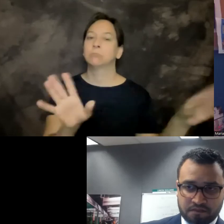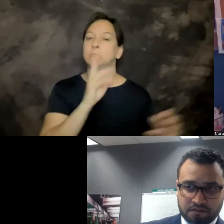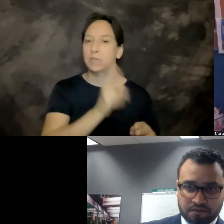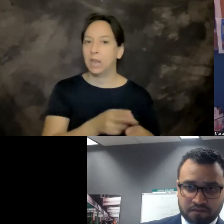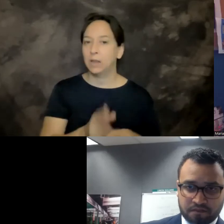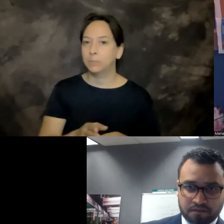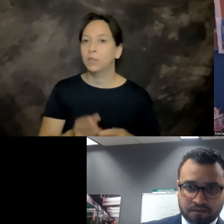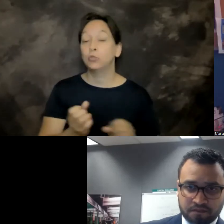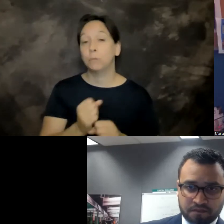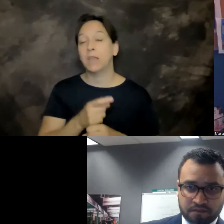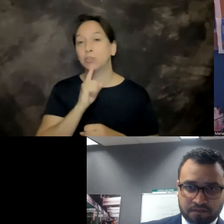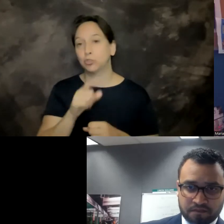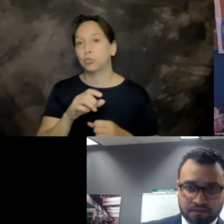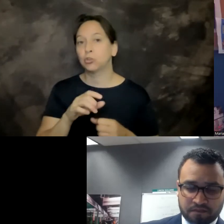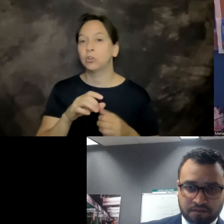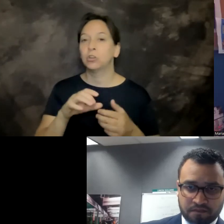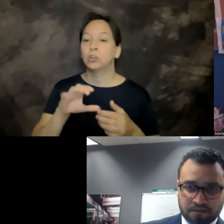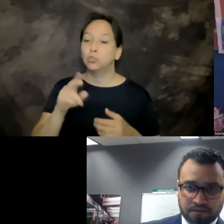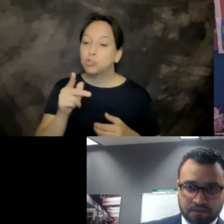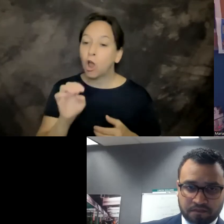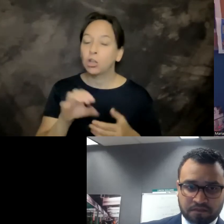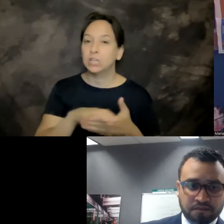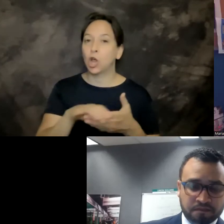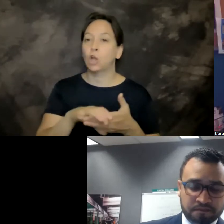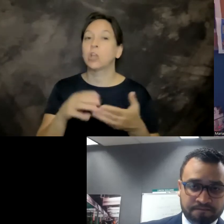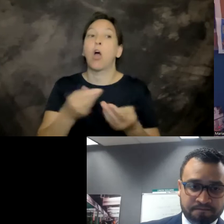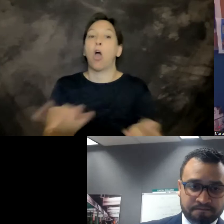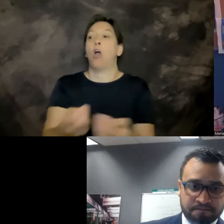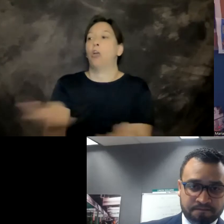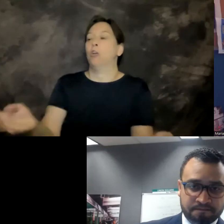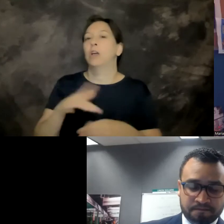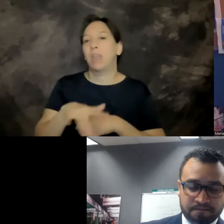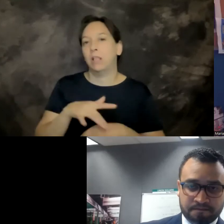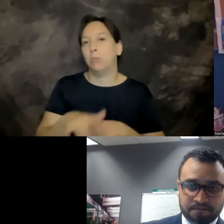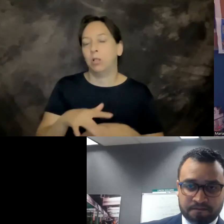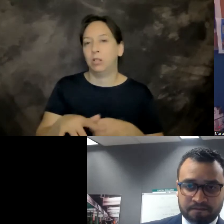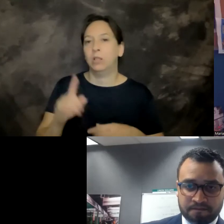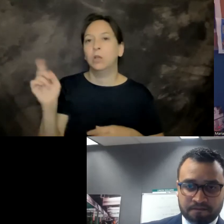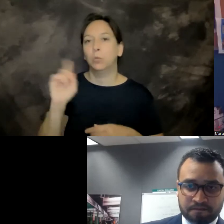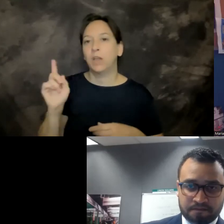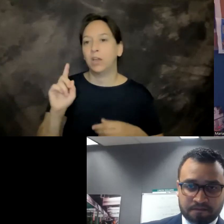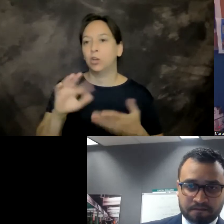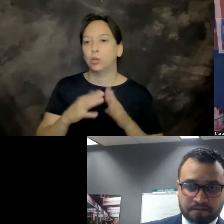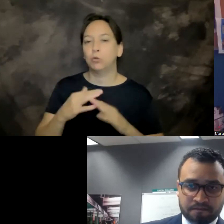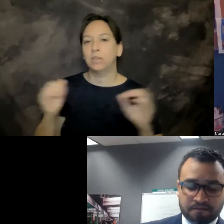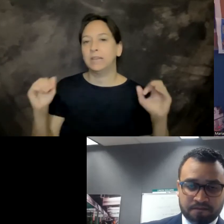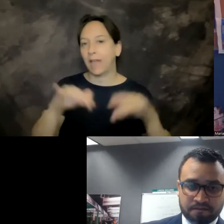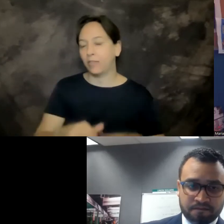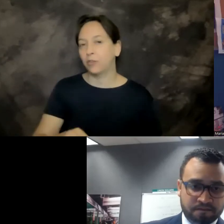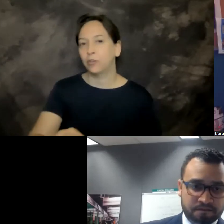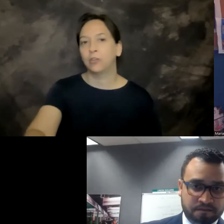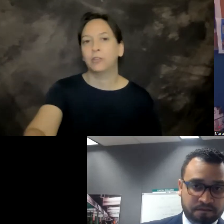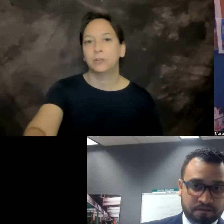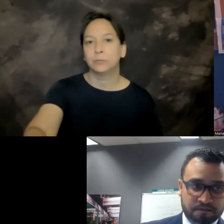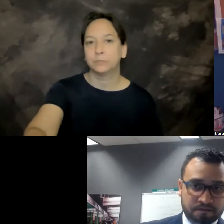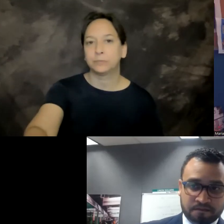is to ensure that Charlie cards are available at the stations and are available in those spaces where community gather as much as possible. I